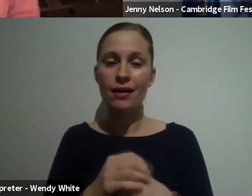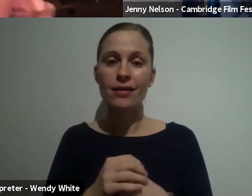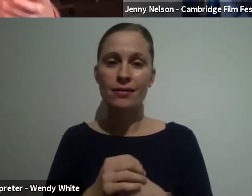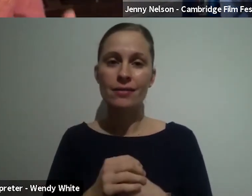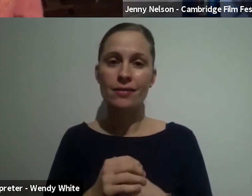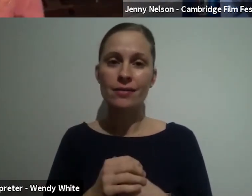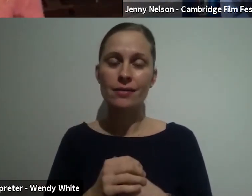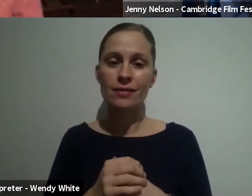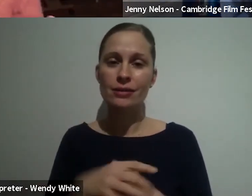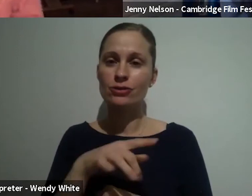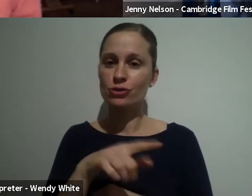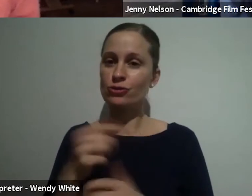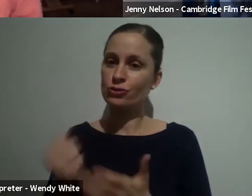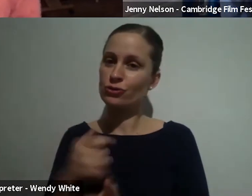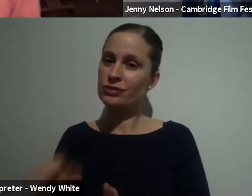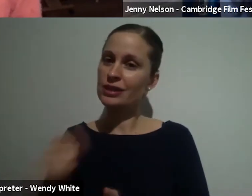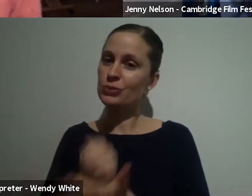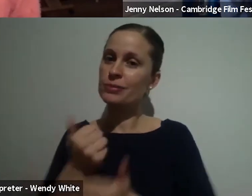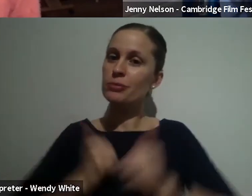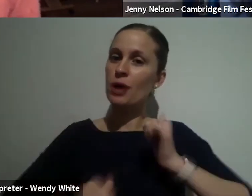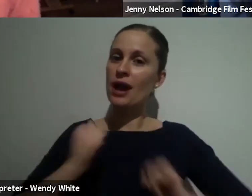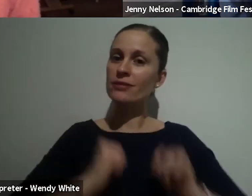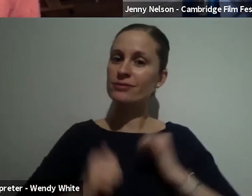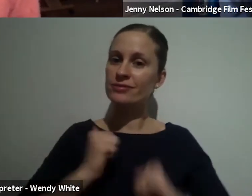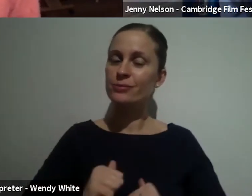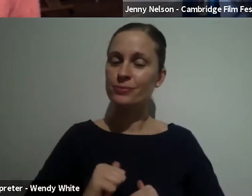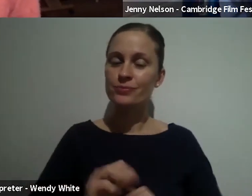she's somebody to be proud of. Mm.